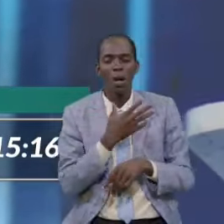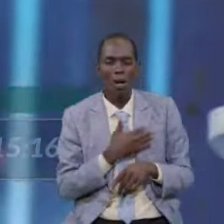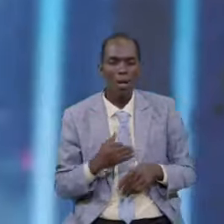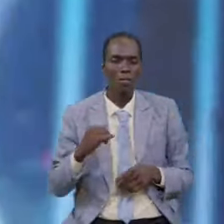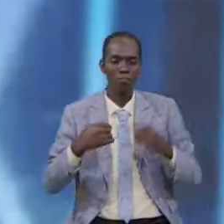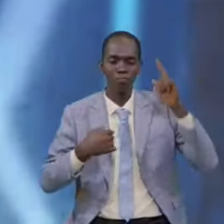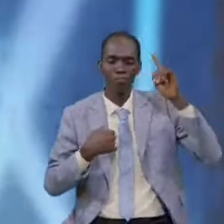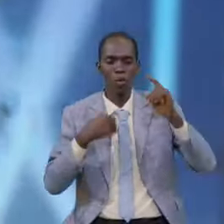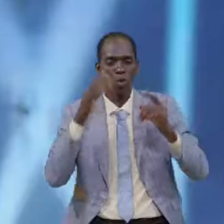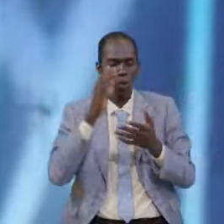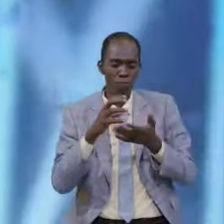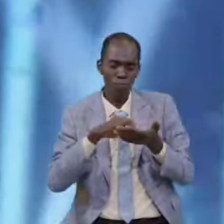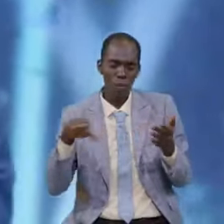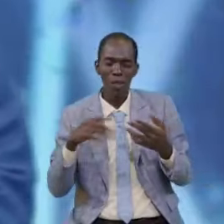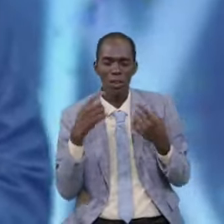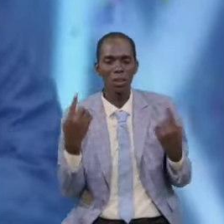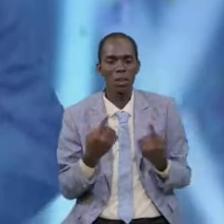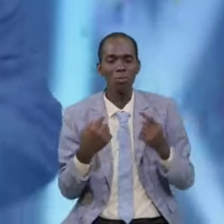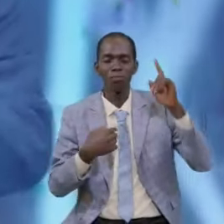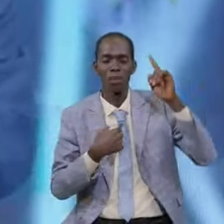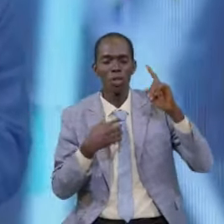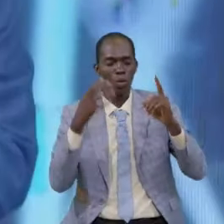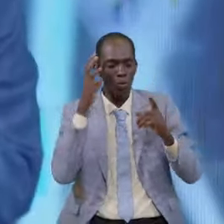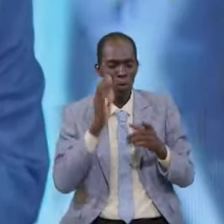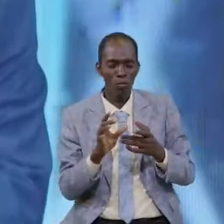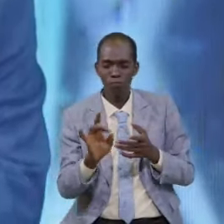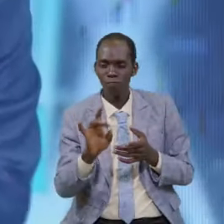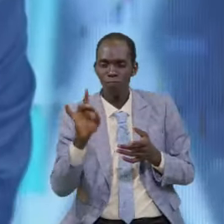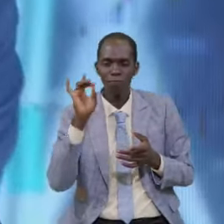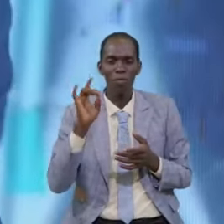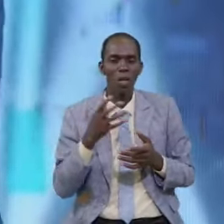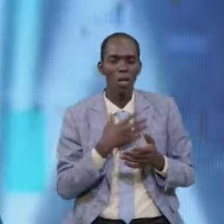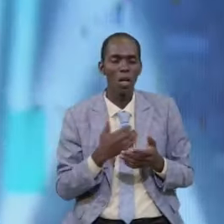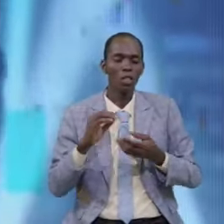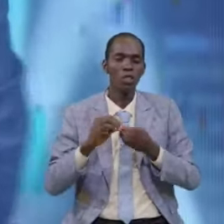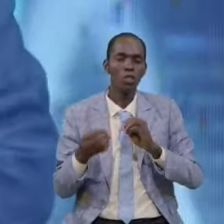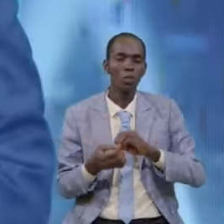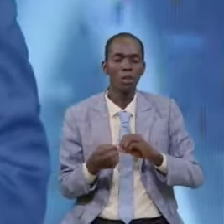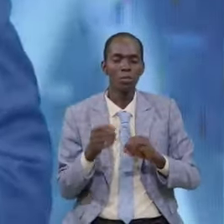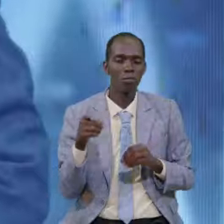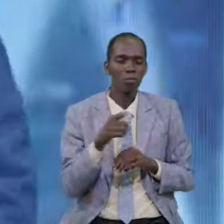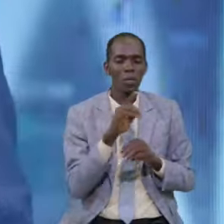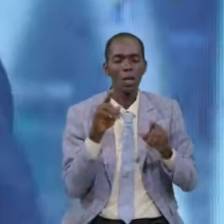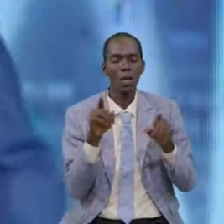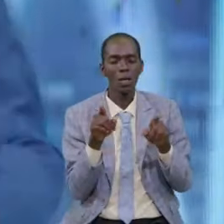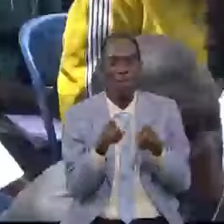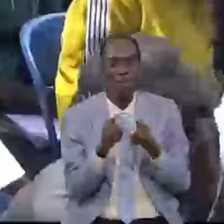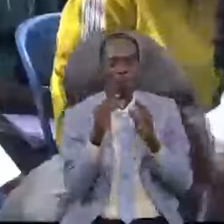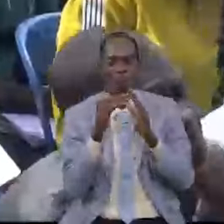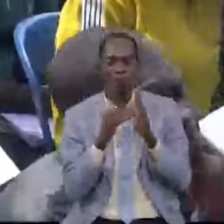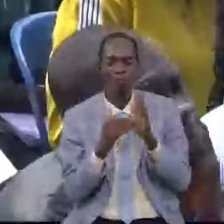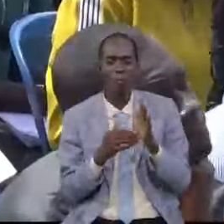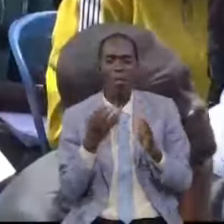and I choose her and I number her as one of my followers. He has called